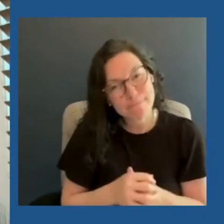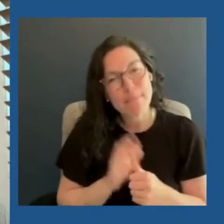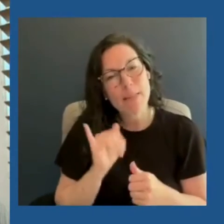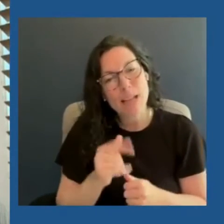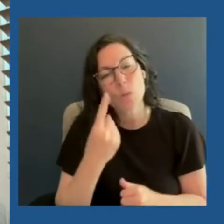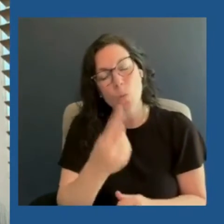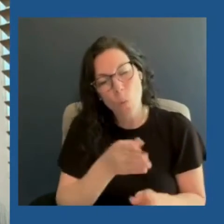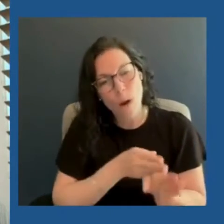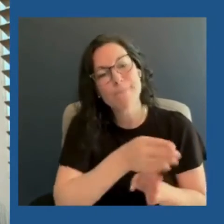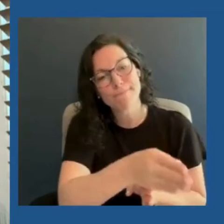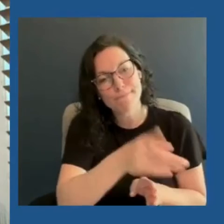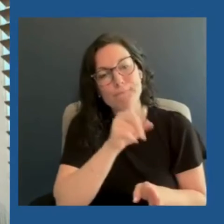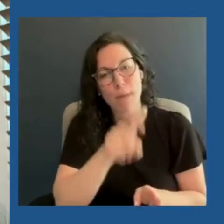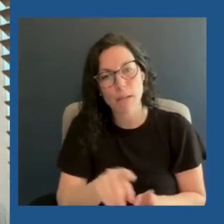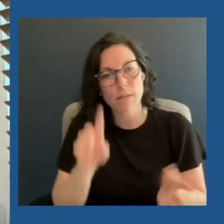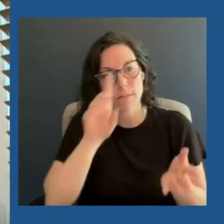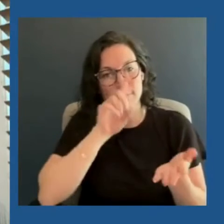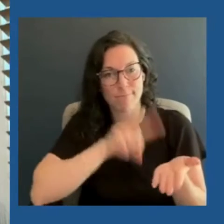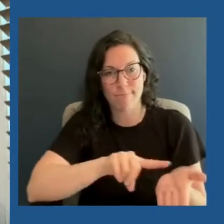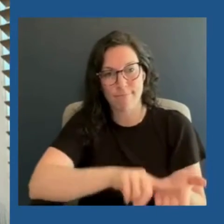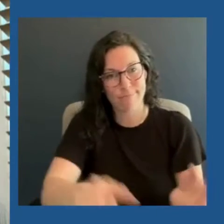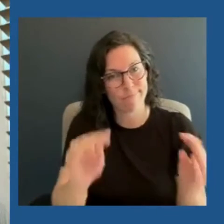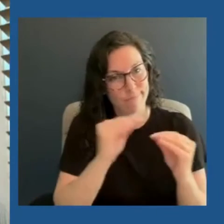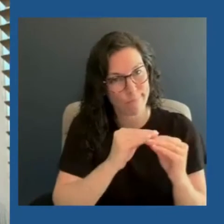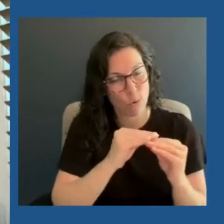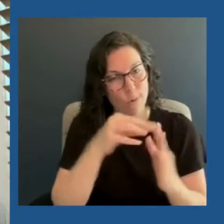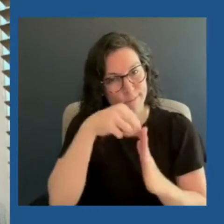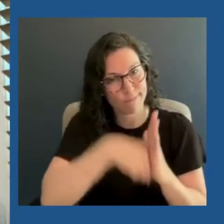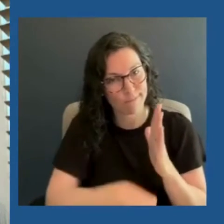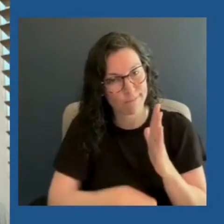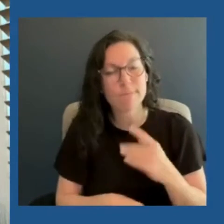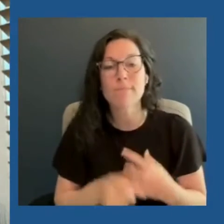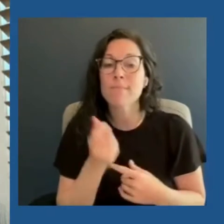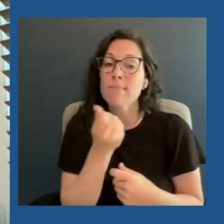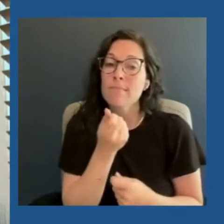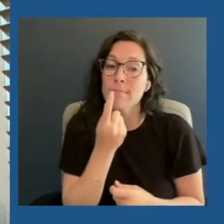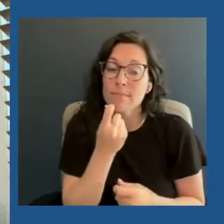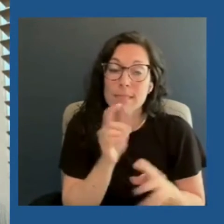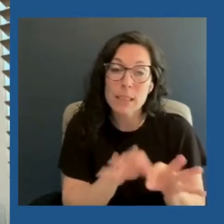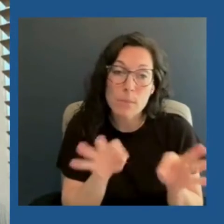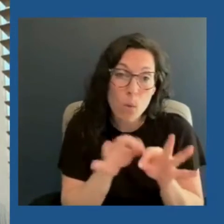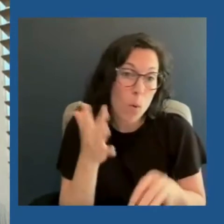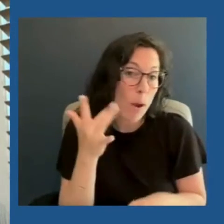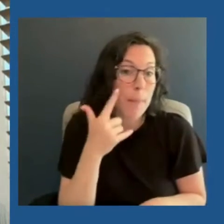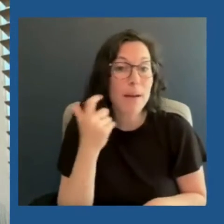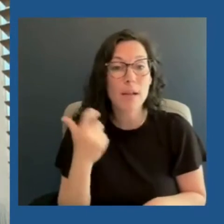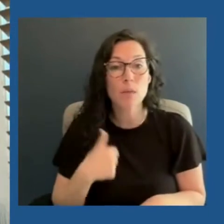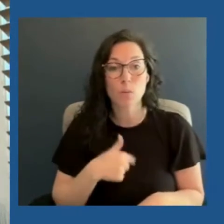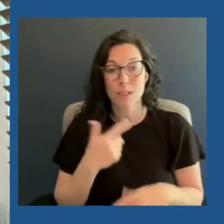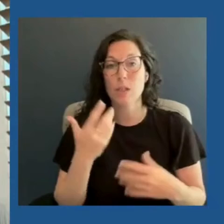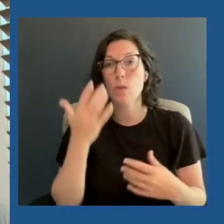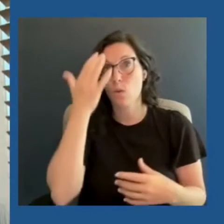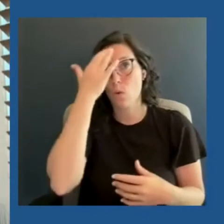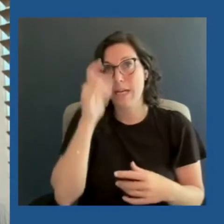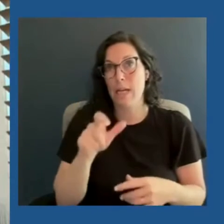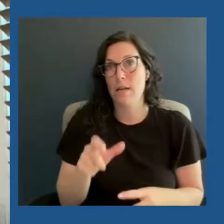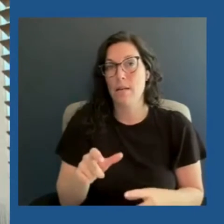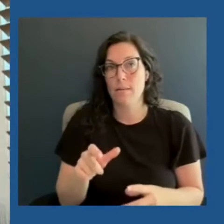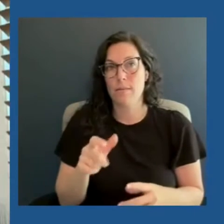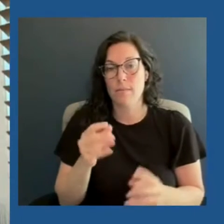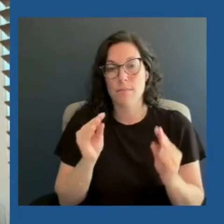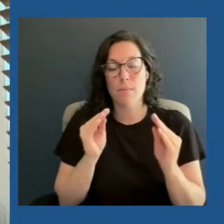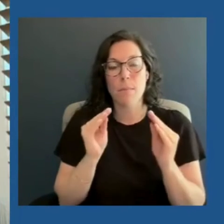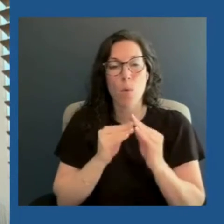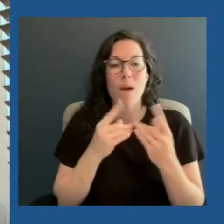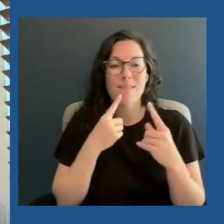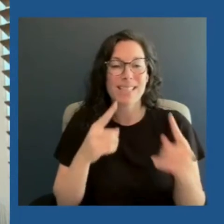research. And it's certainly very important because we know that we need more effective treatments